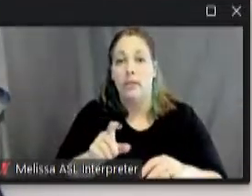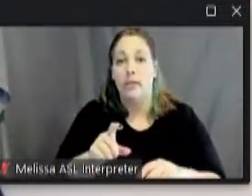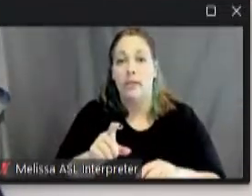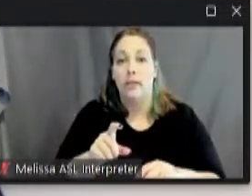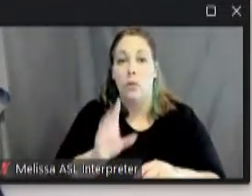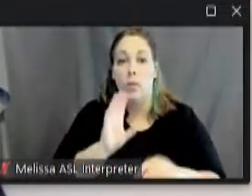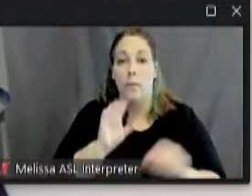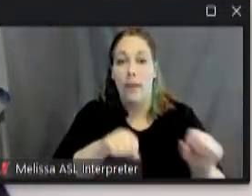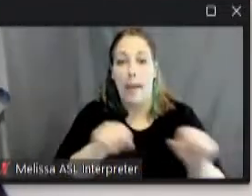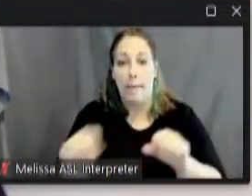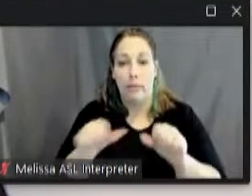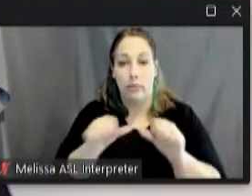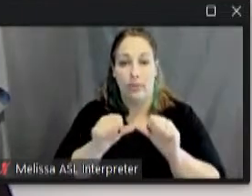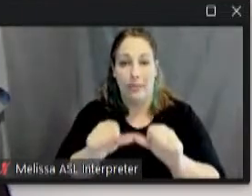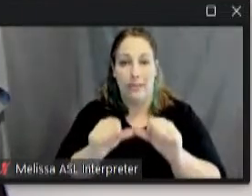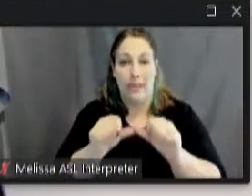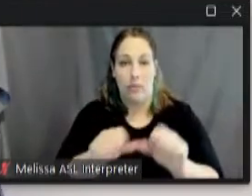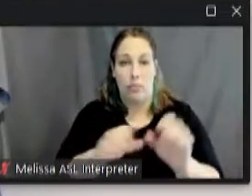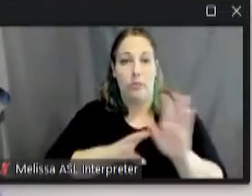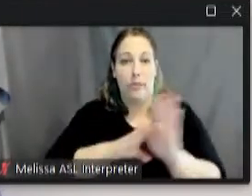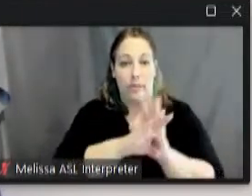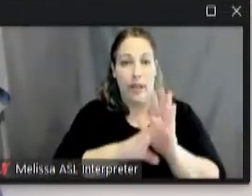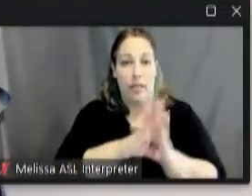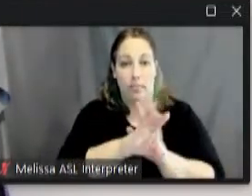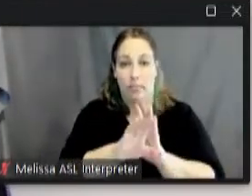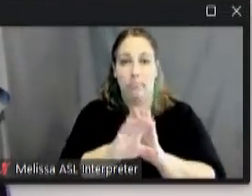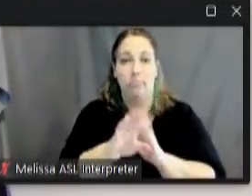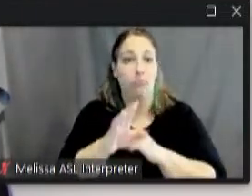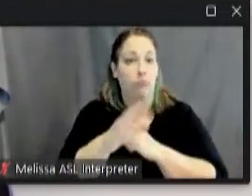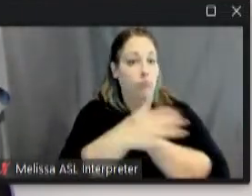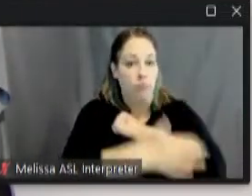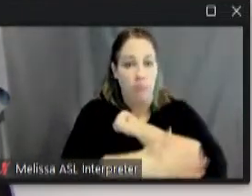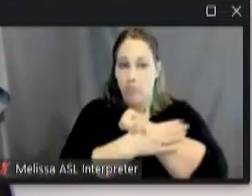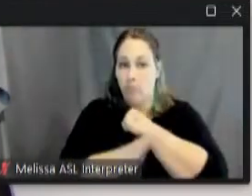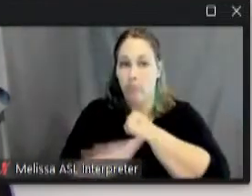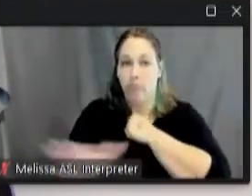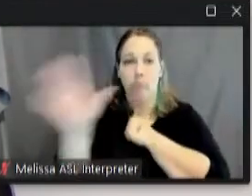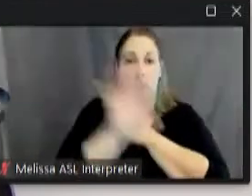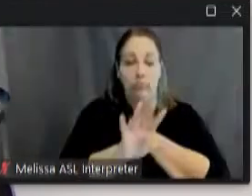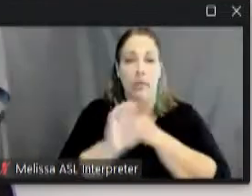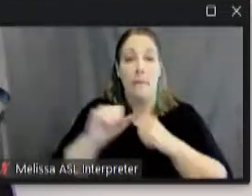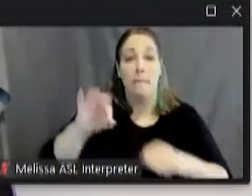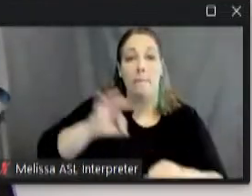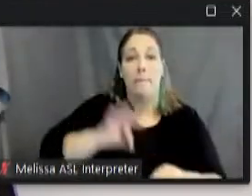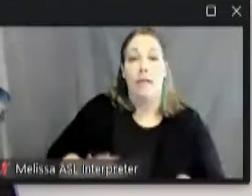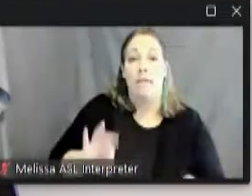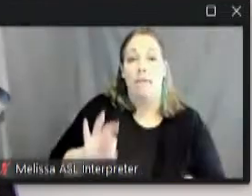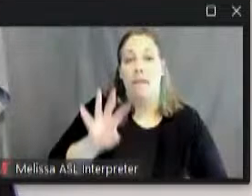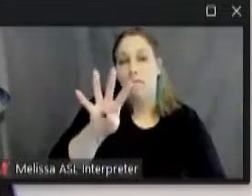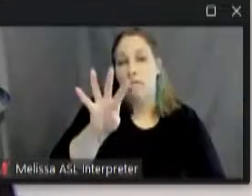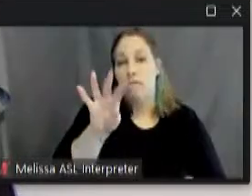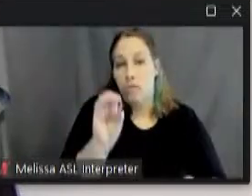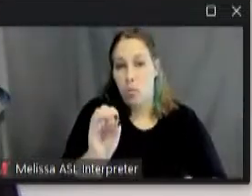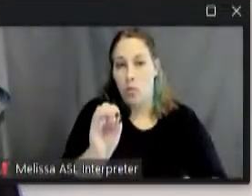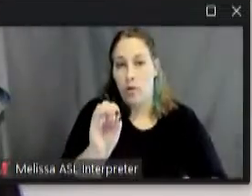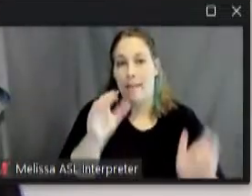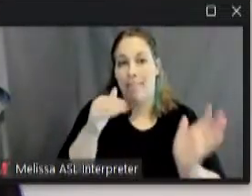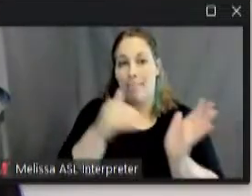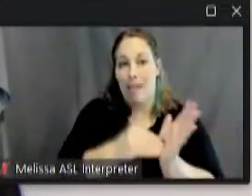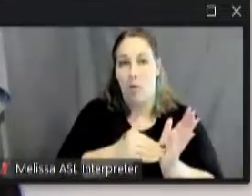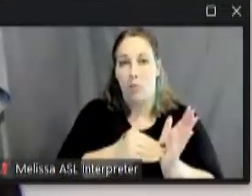sustainable development throughout the country, benefiting more than 40,000 people in the first year